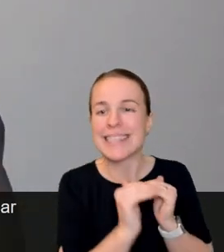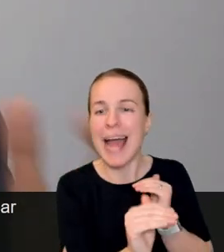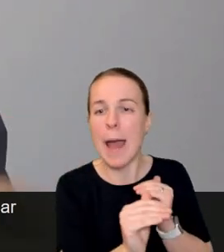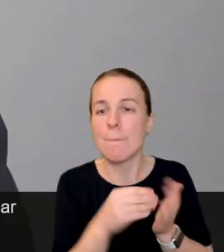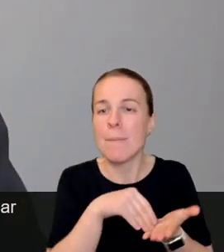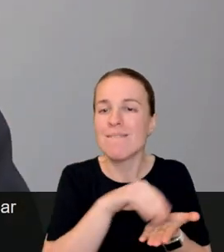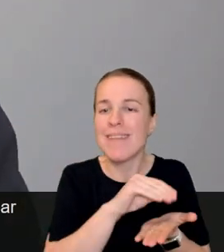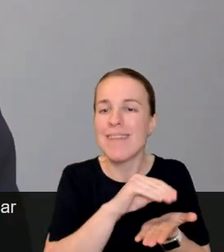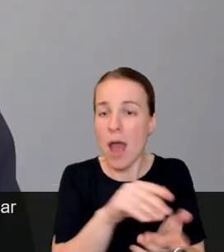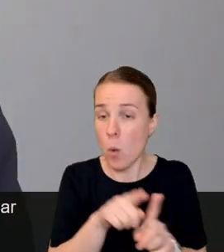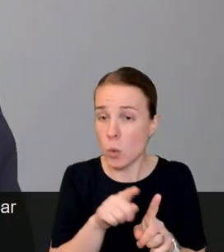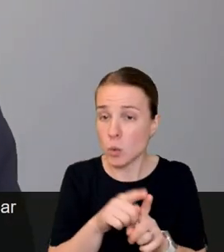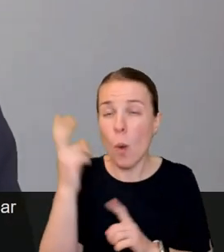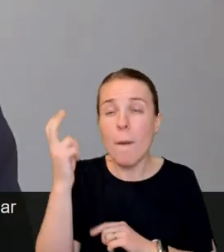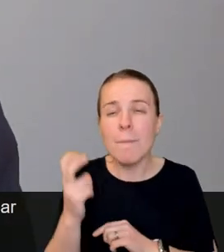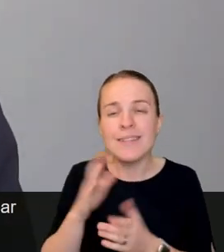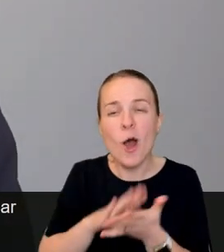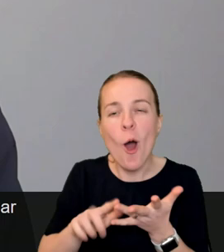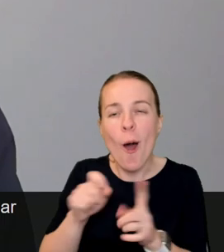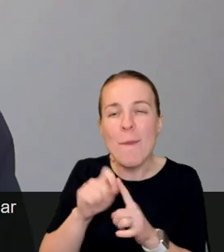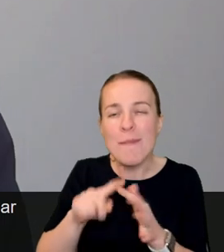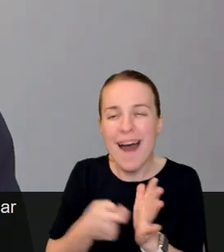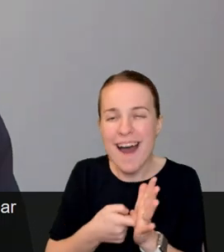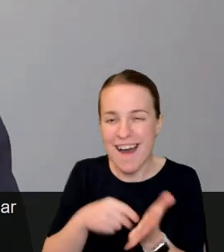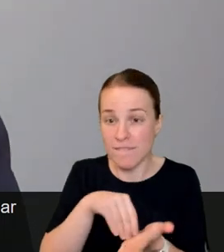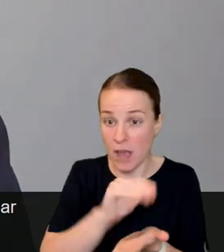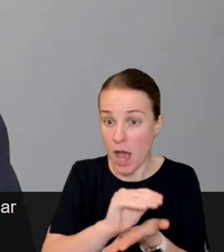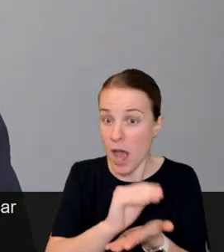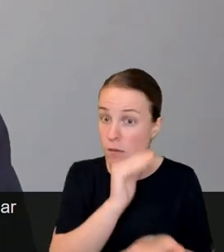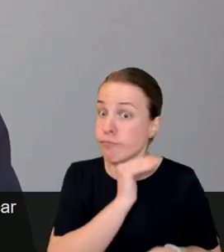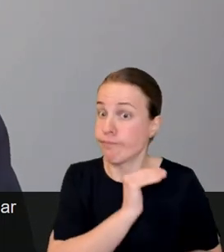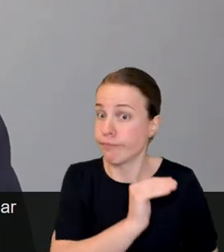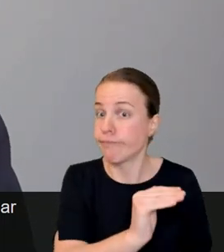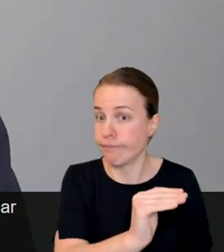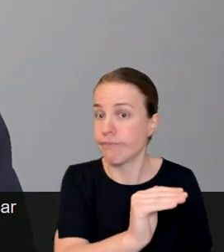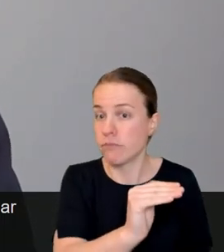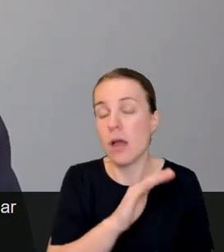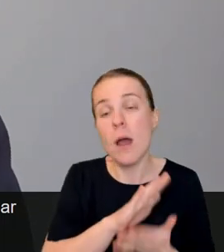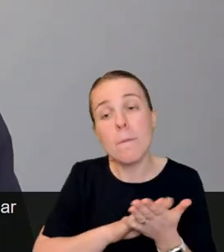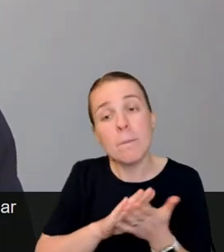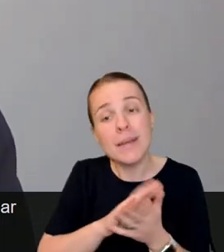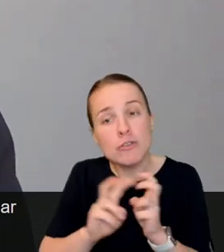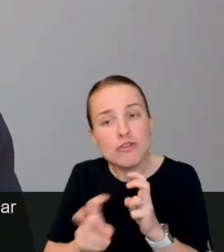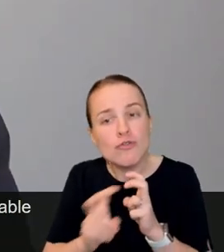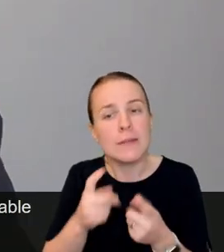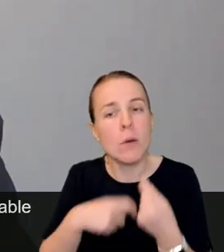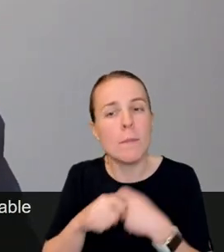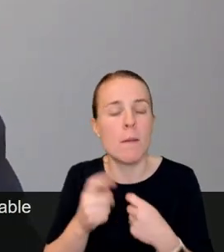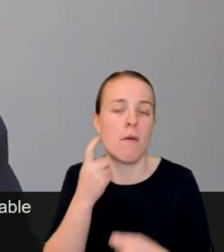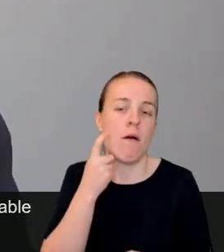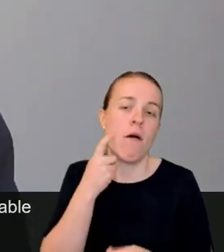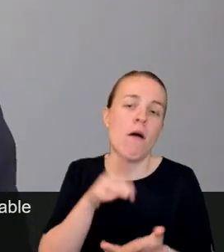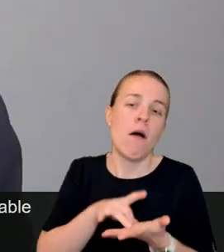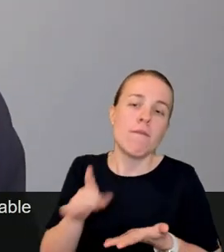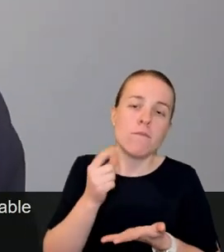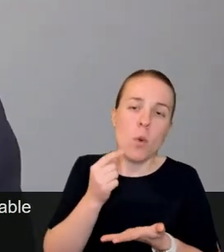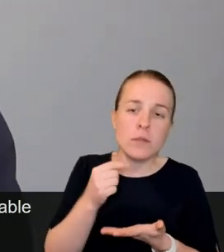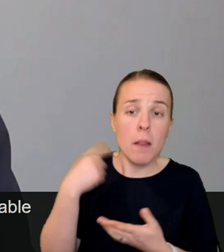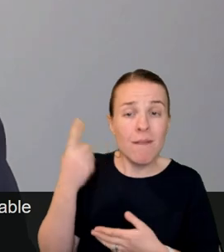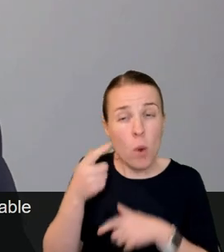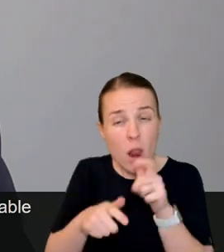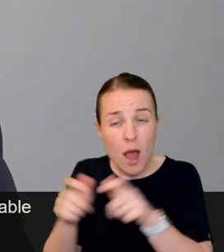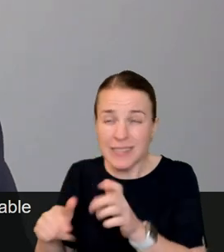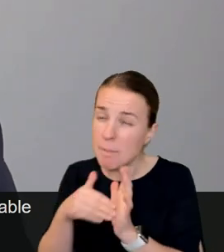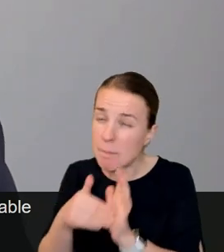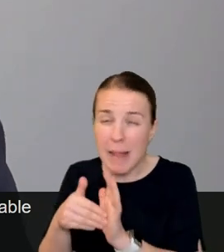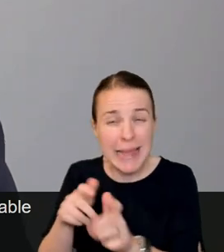which together have made public transport more affordable for millions of Londoners. We've delivered skills training